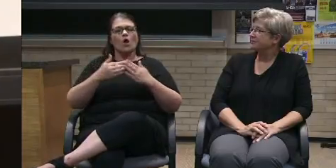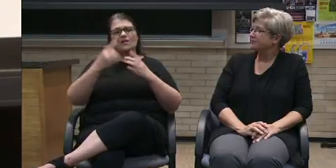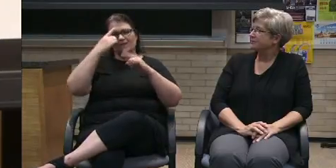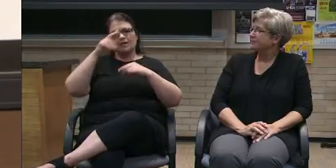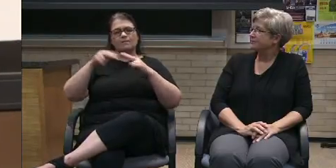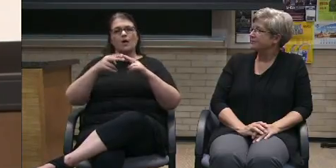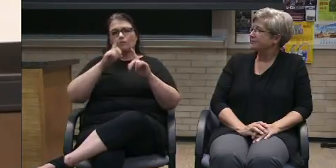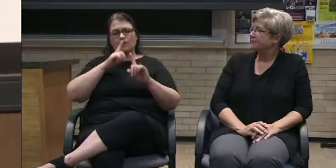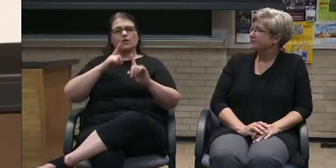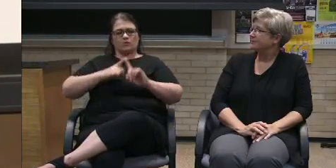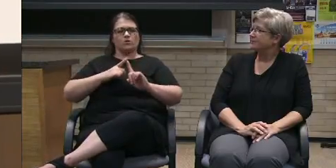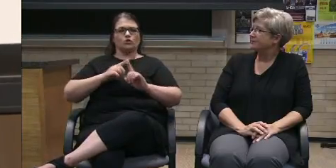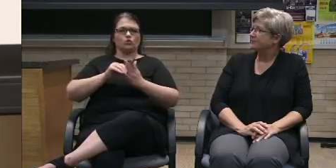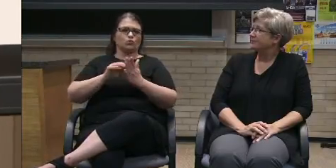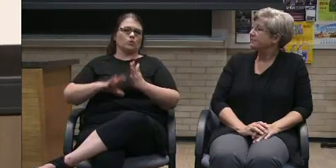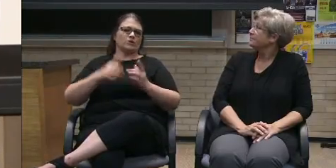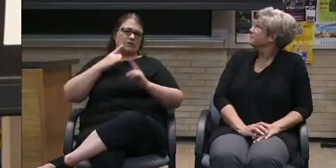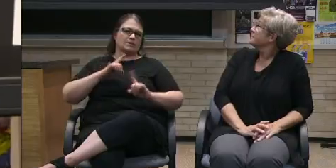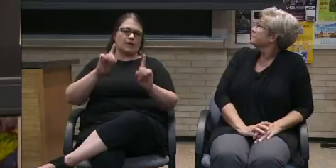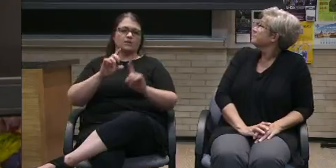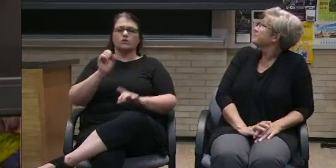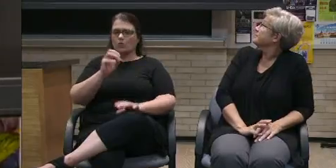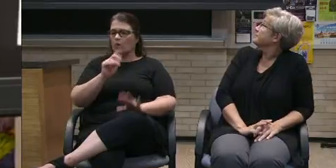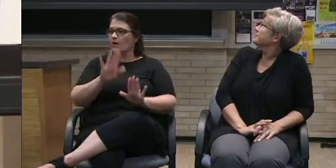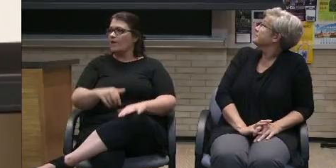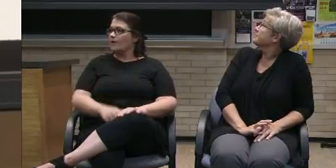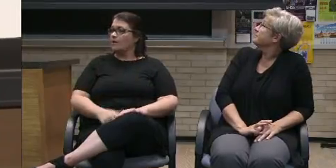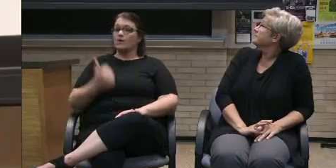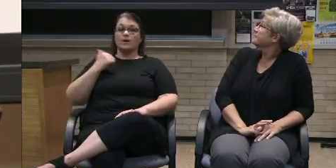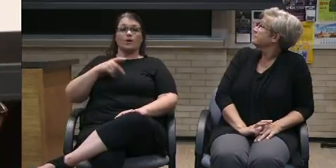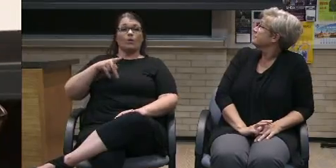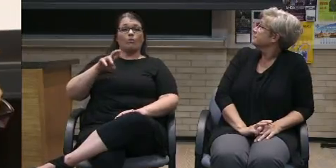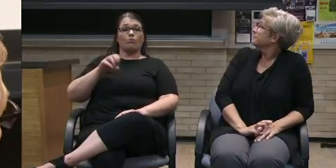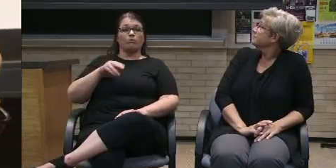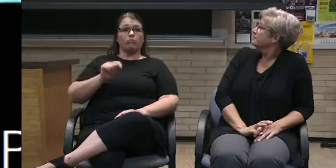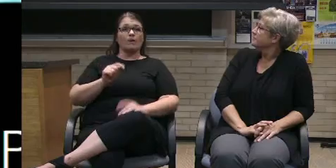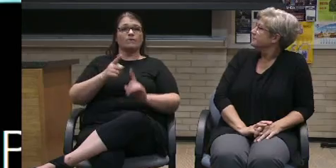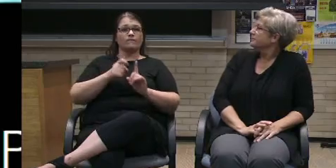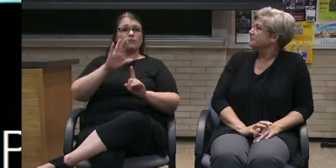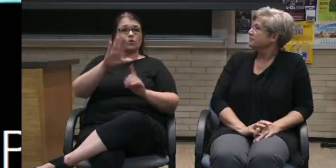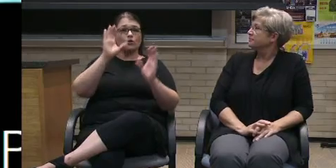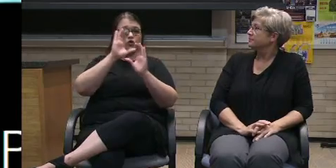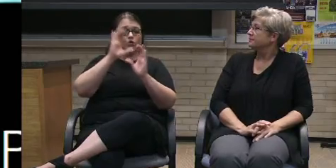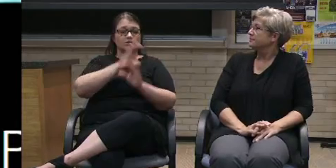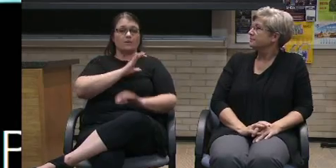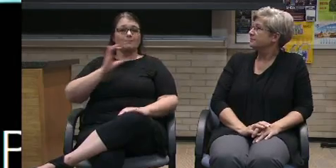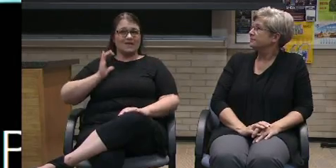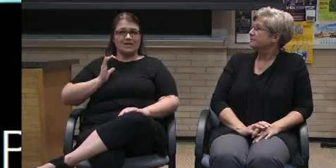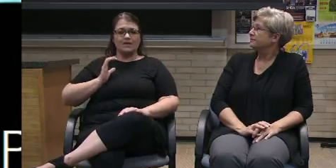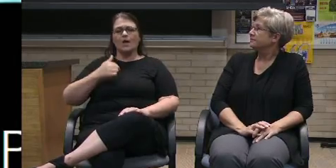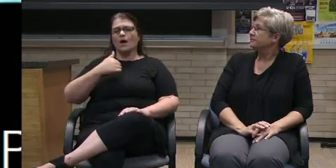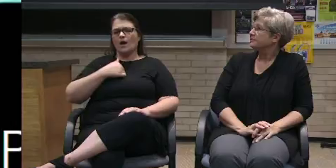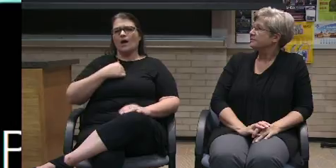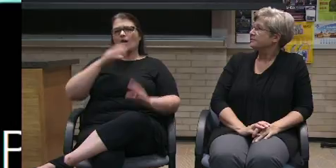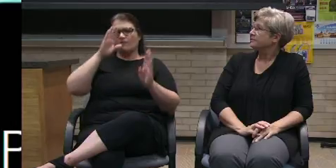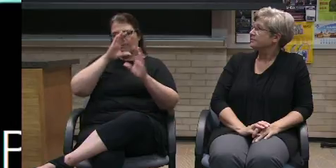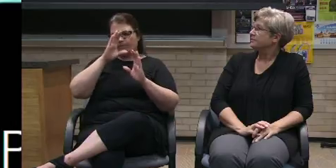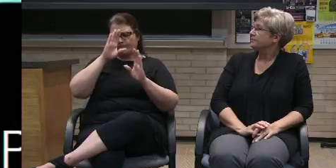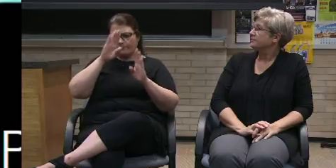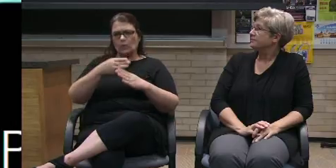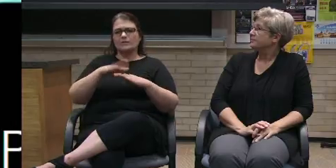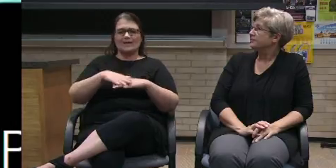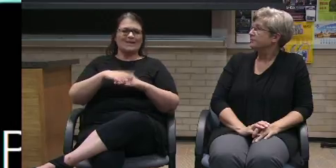all about student success. Okay, so here's the prompt from your search committee. And I'm going to focus on examples from my own